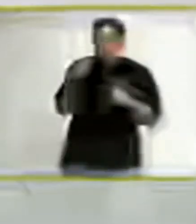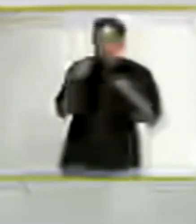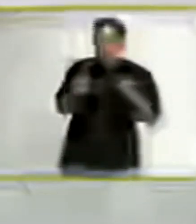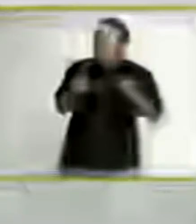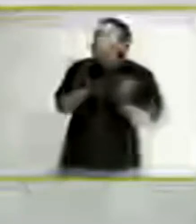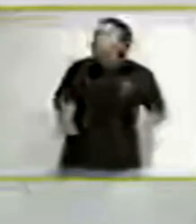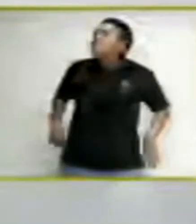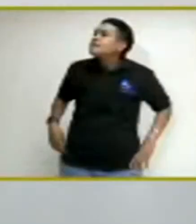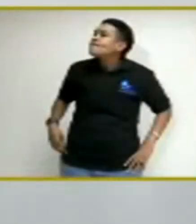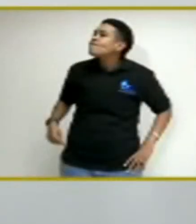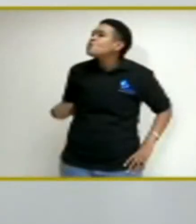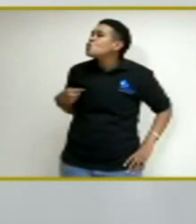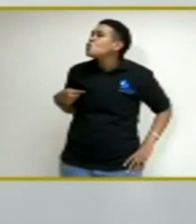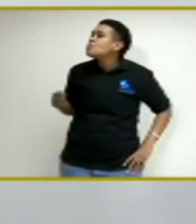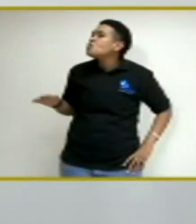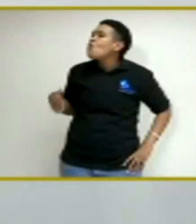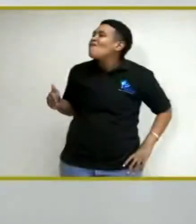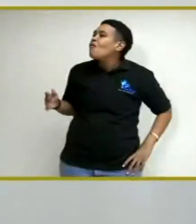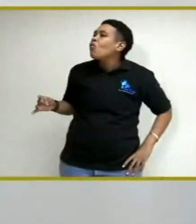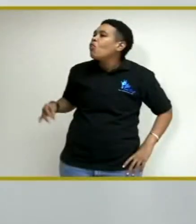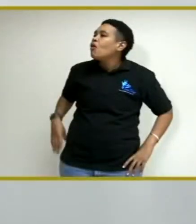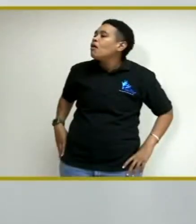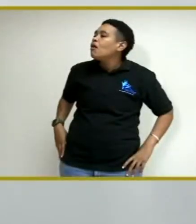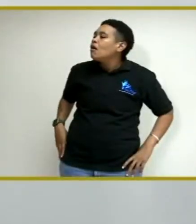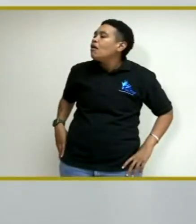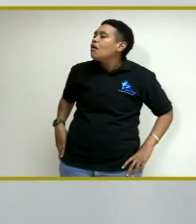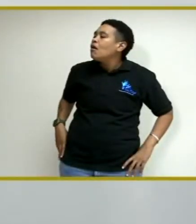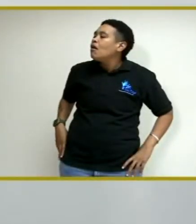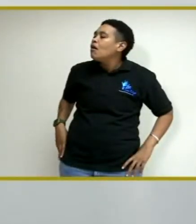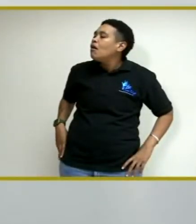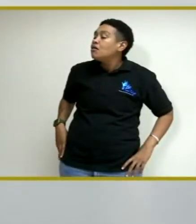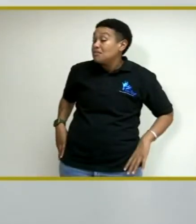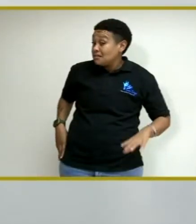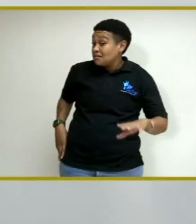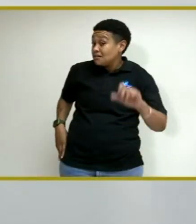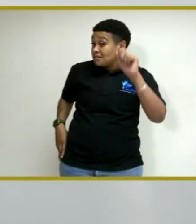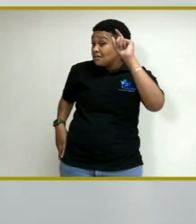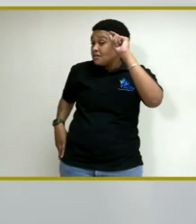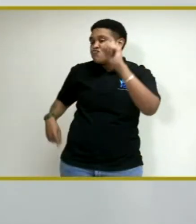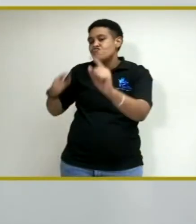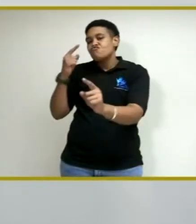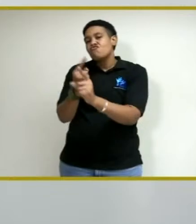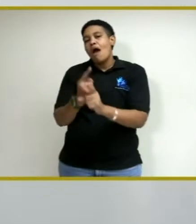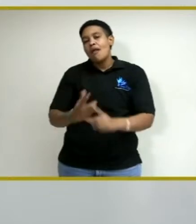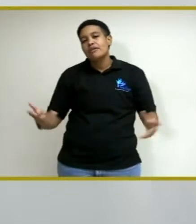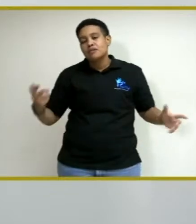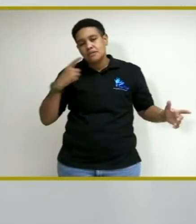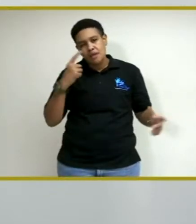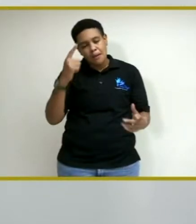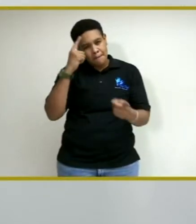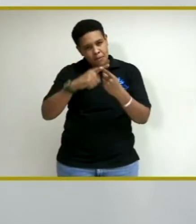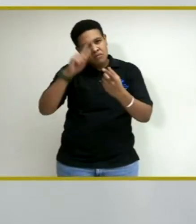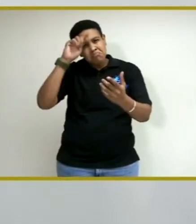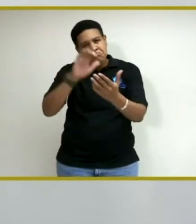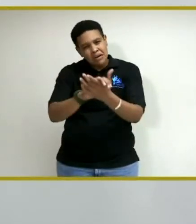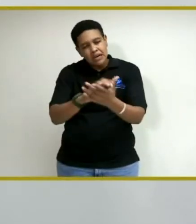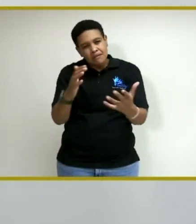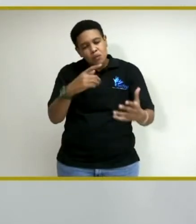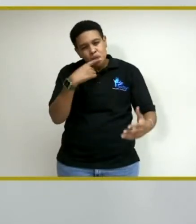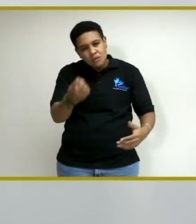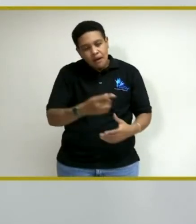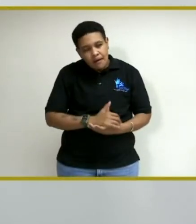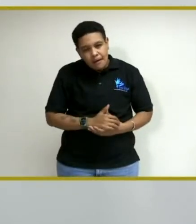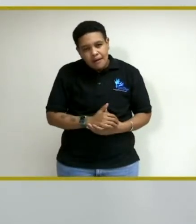because we believe in what we're saying, and it is the right thing to say from a public health perspective. Some may argue